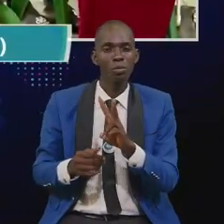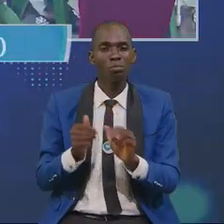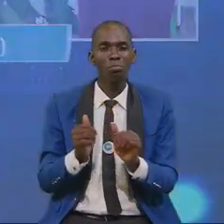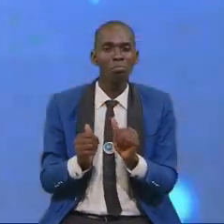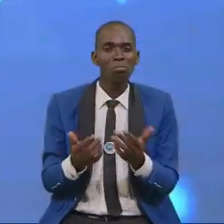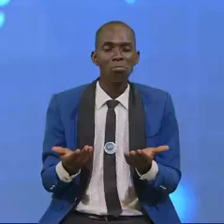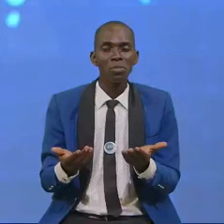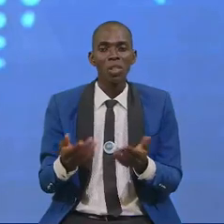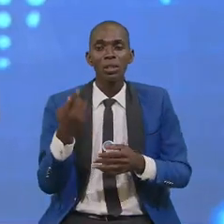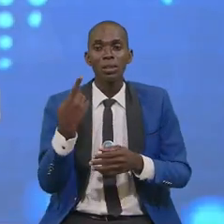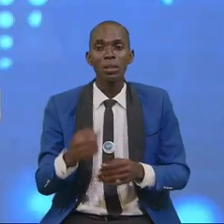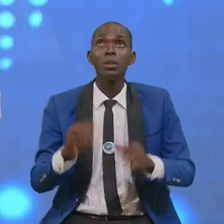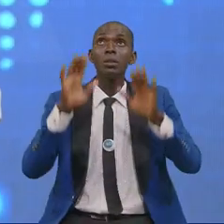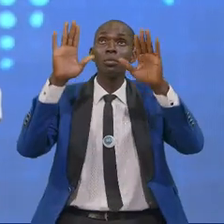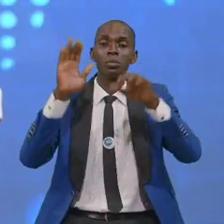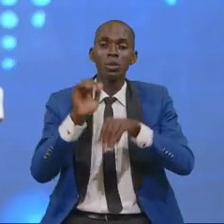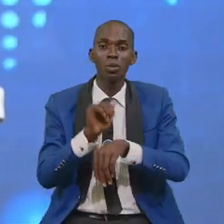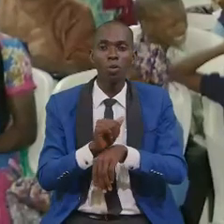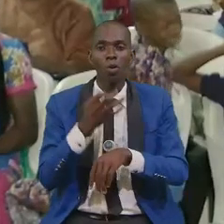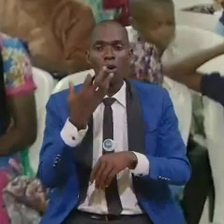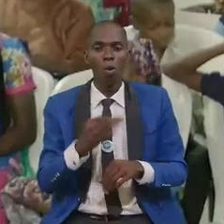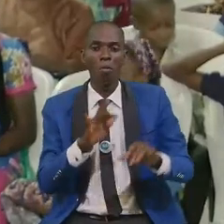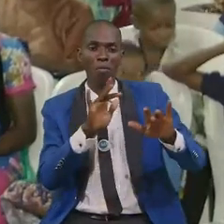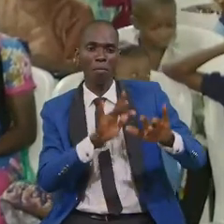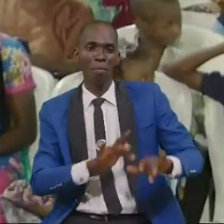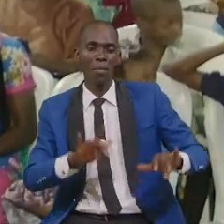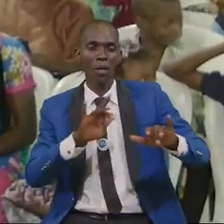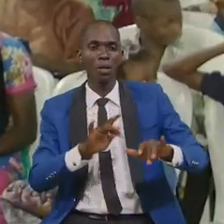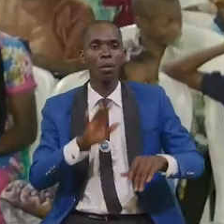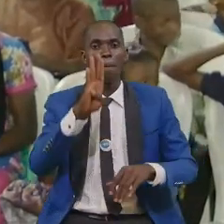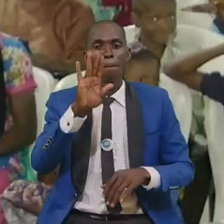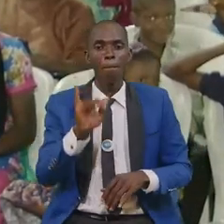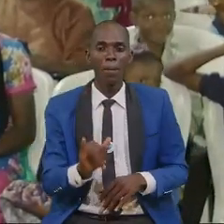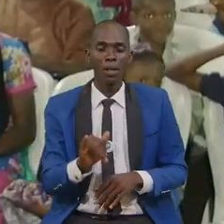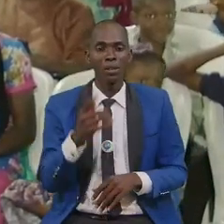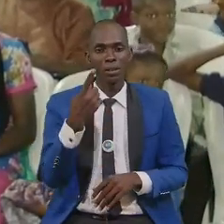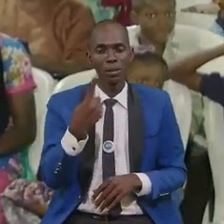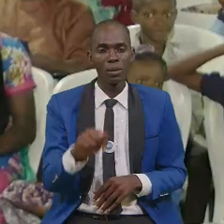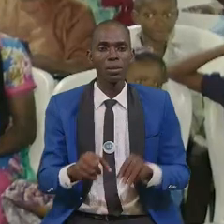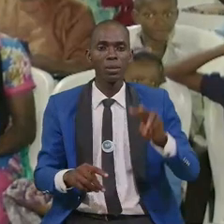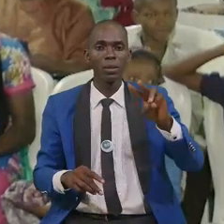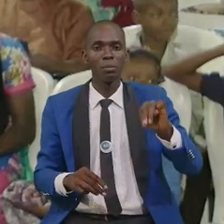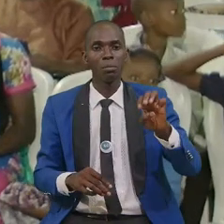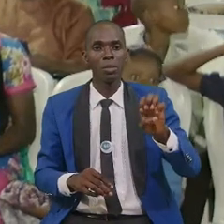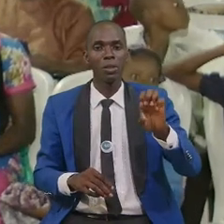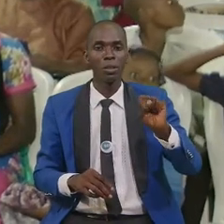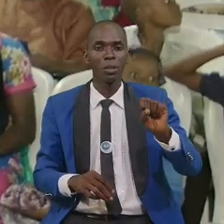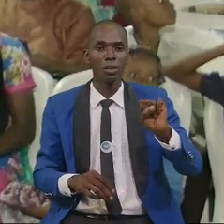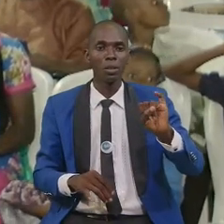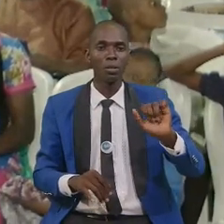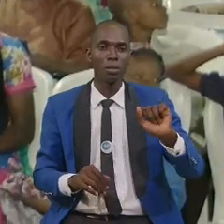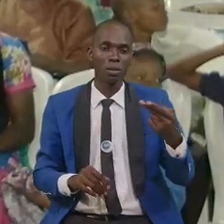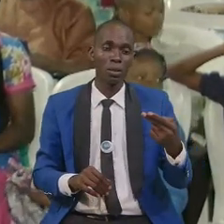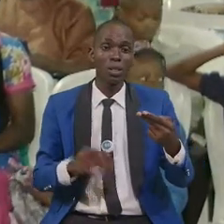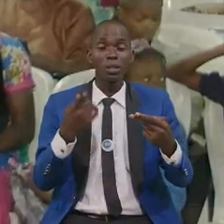the miracles of mercy by the Messiah. The